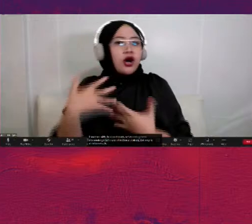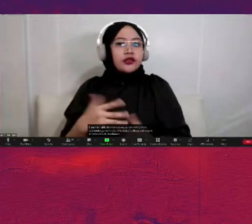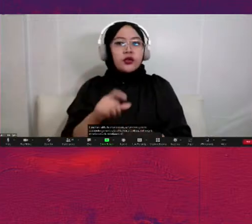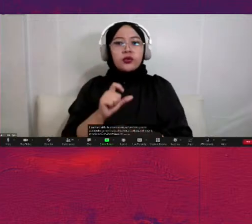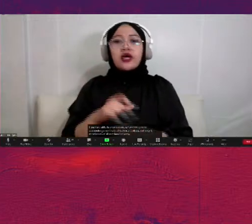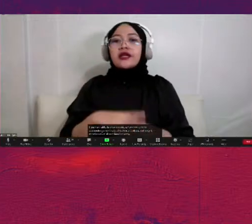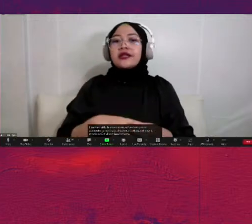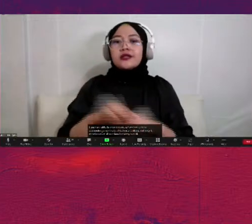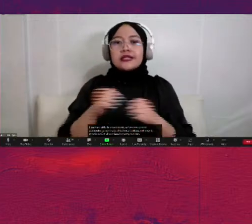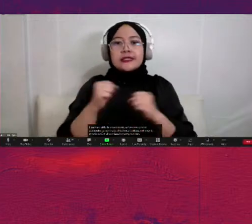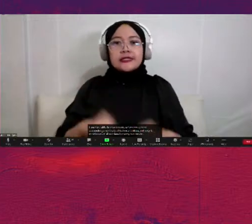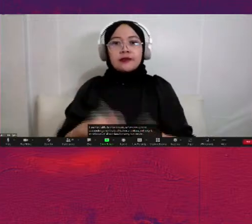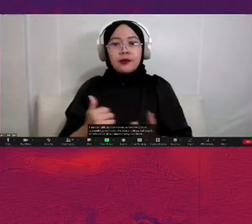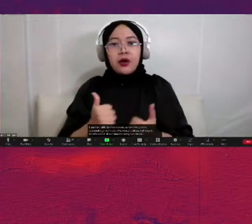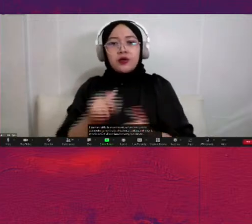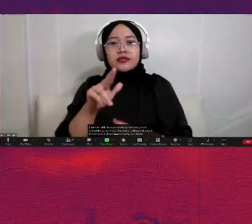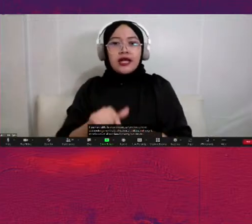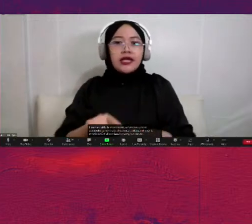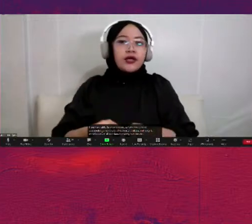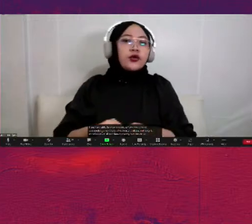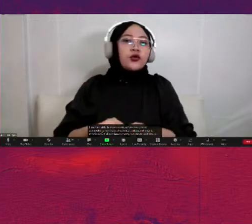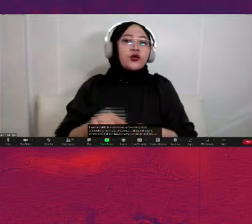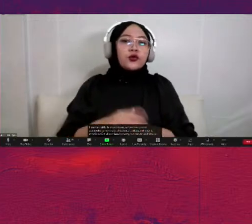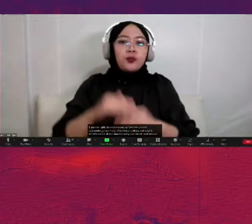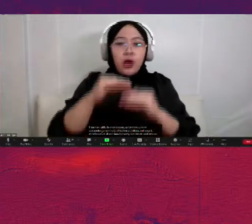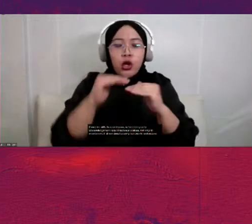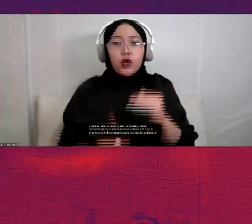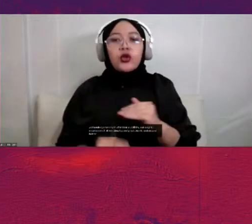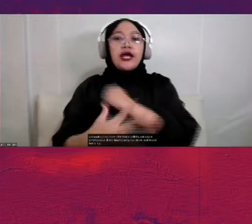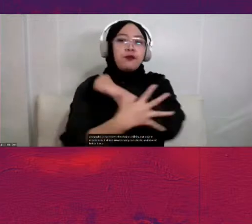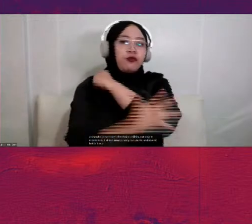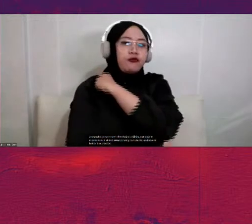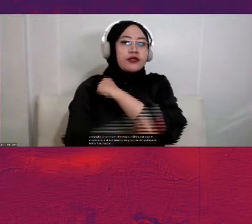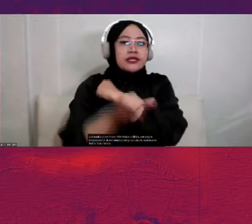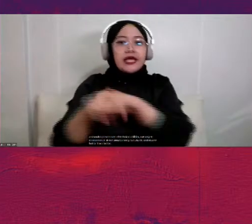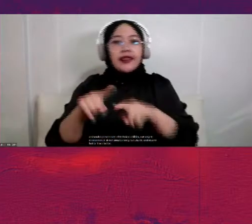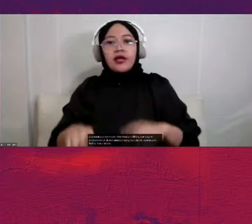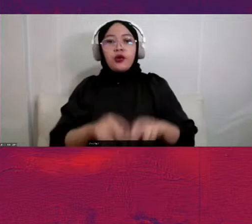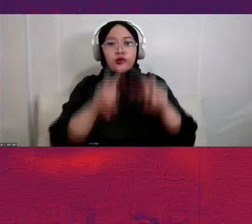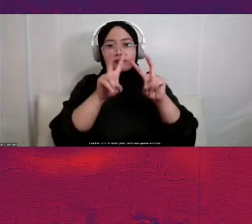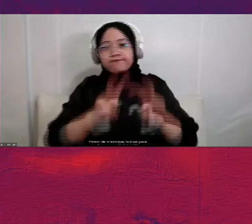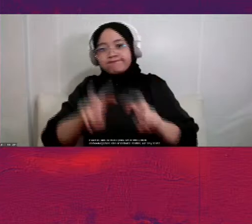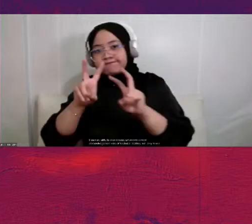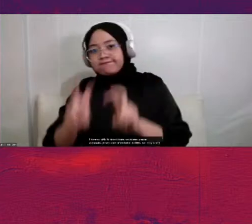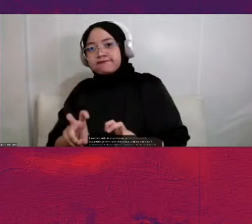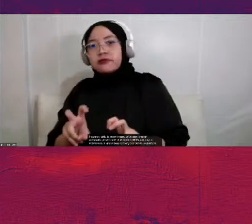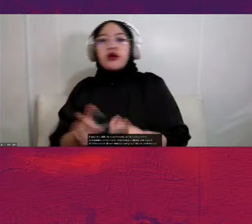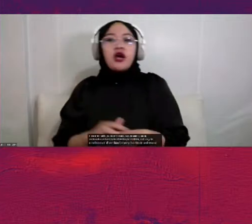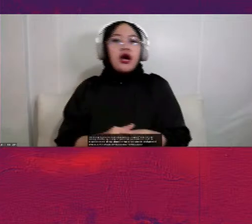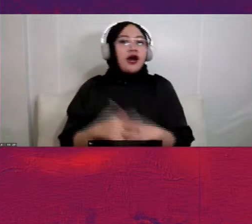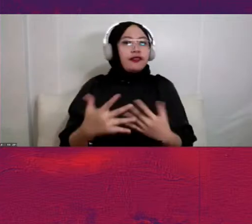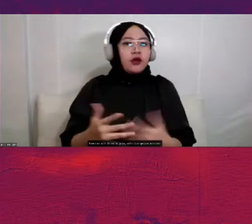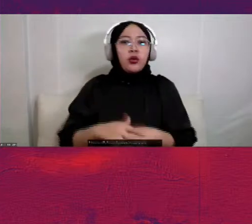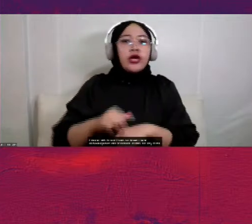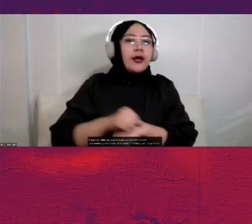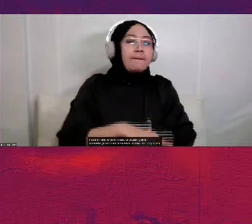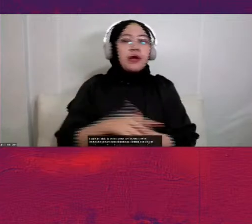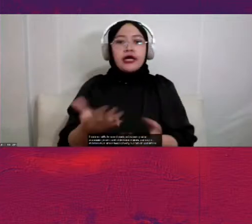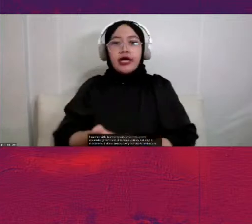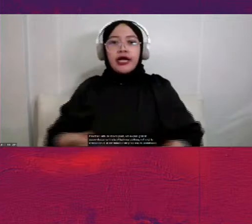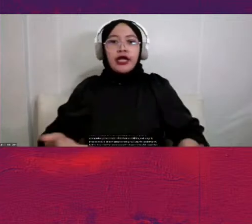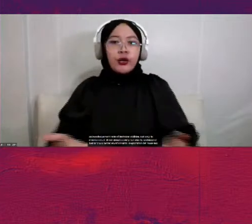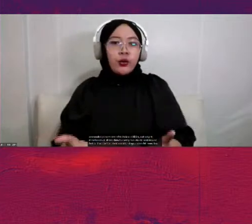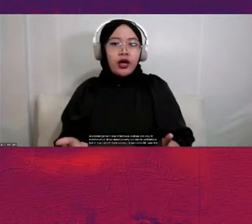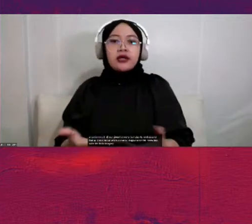multidimensional poverty, but also to understand better, trace better environmental degradation, be it no less with